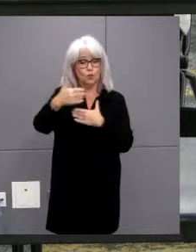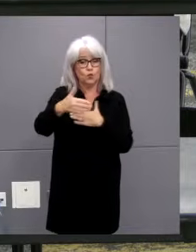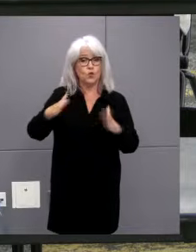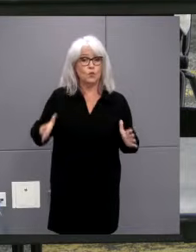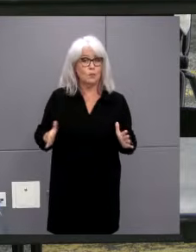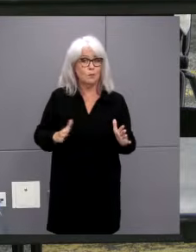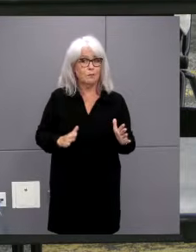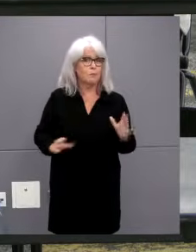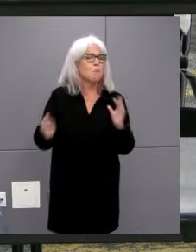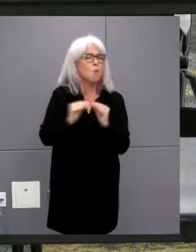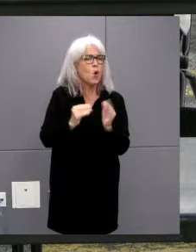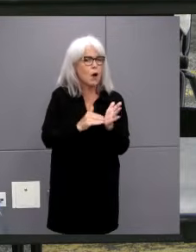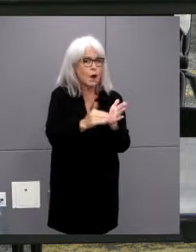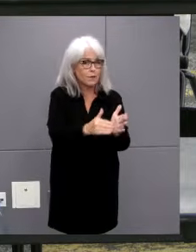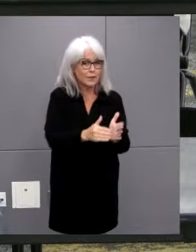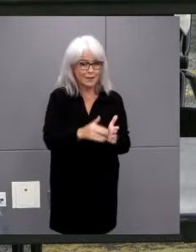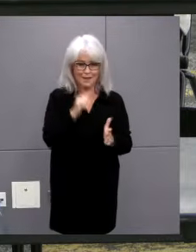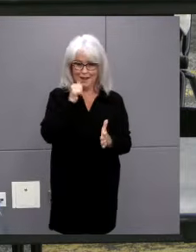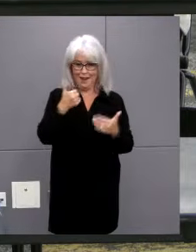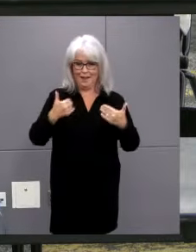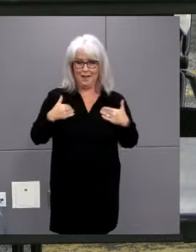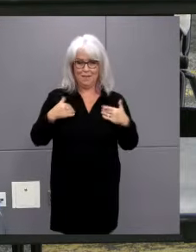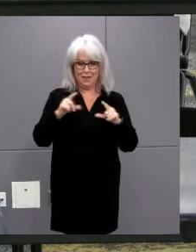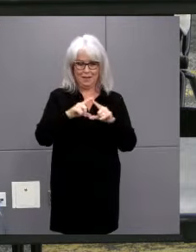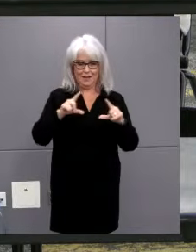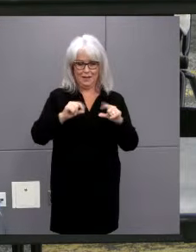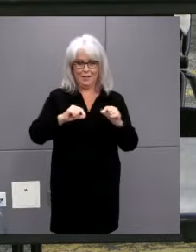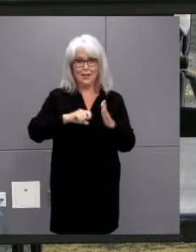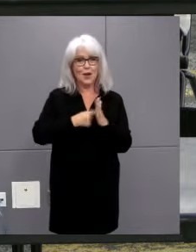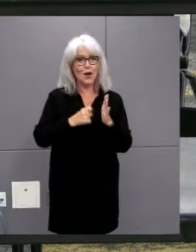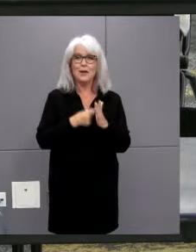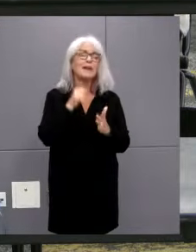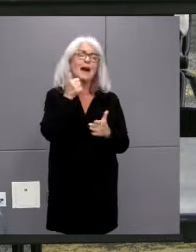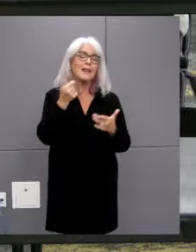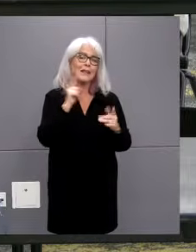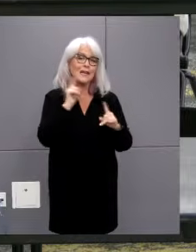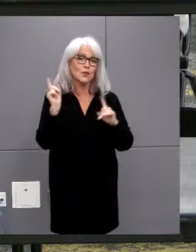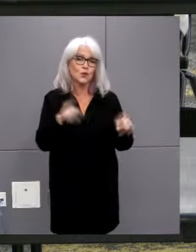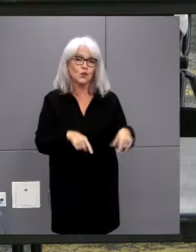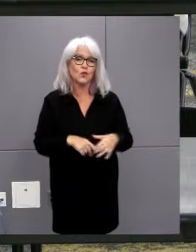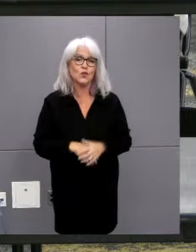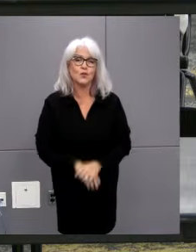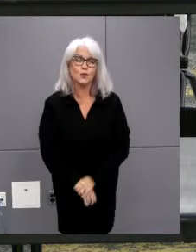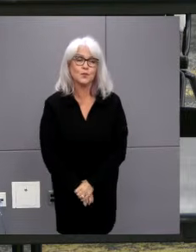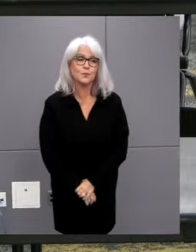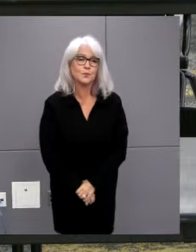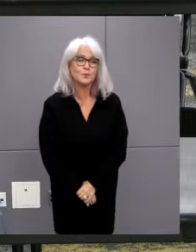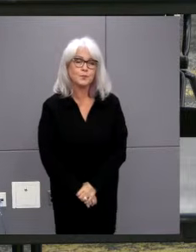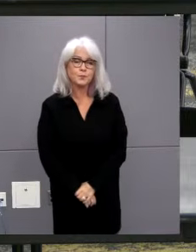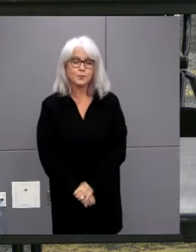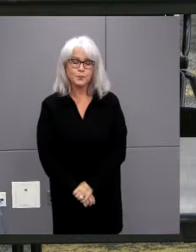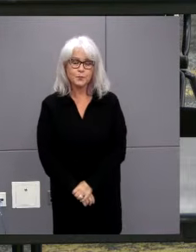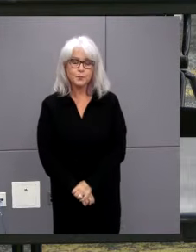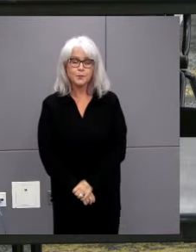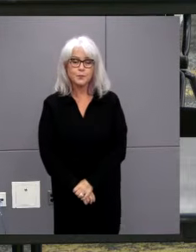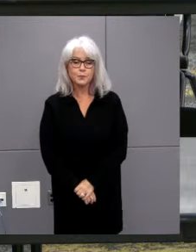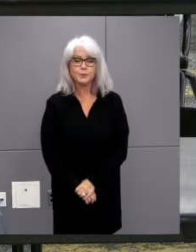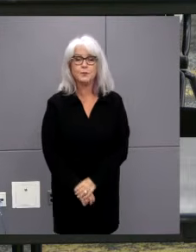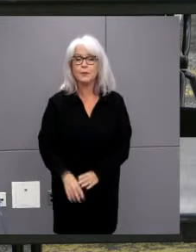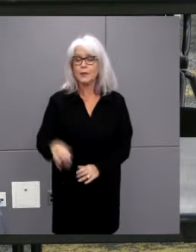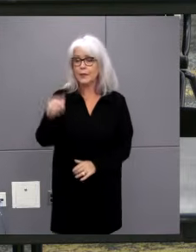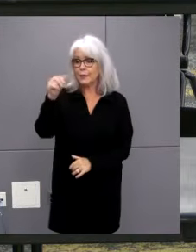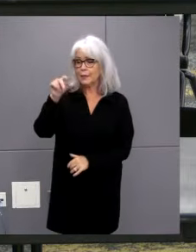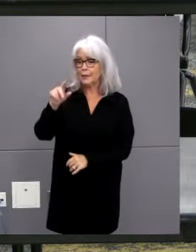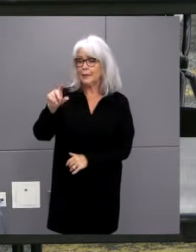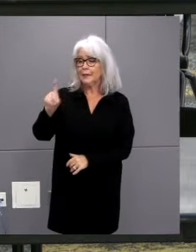anything. So not having a key card is not the answer. Kenyatta? Thank you.